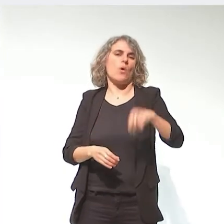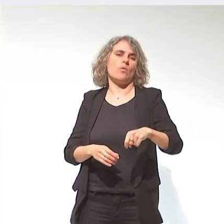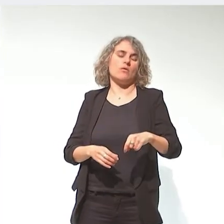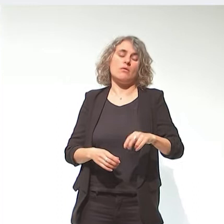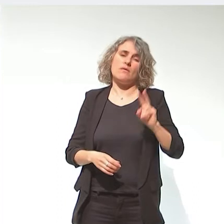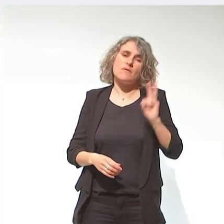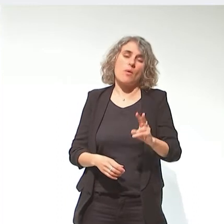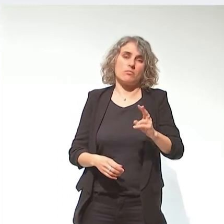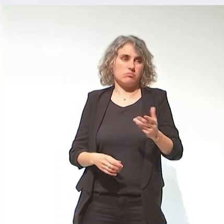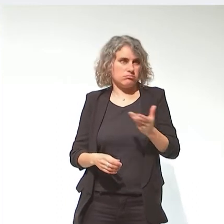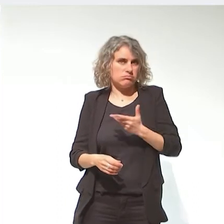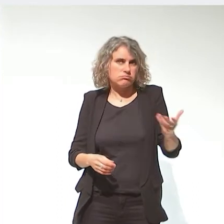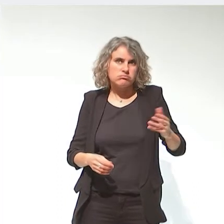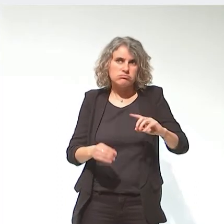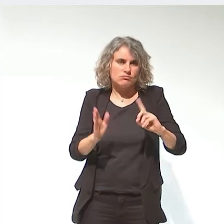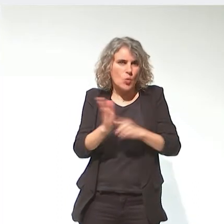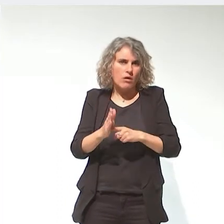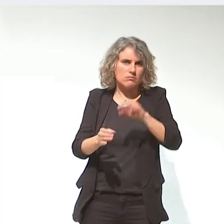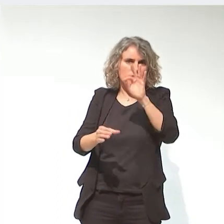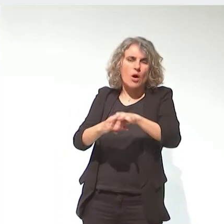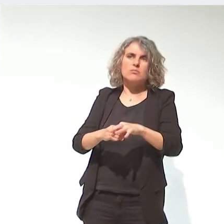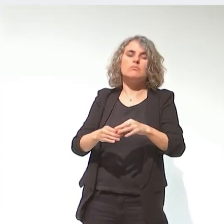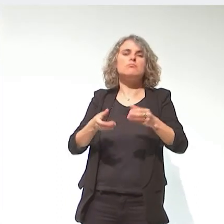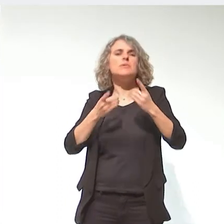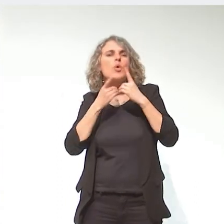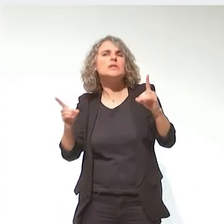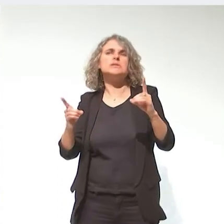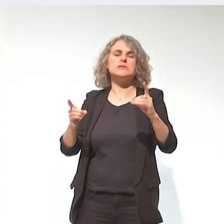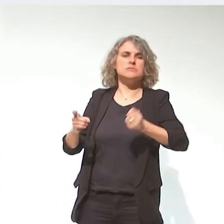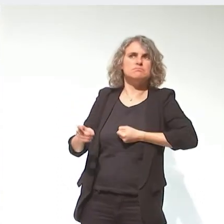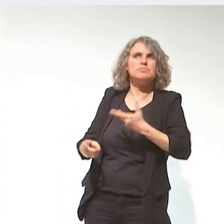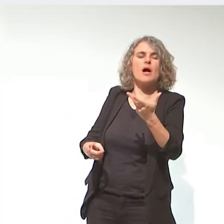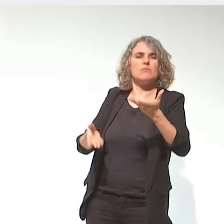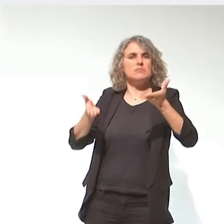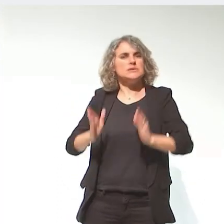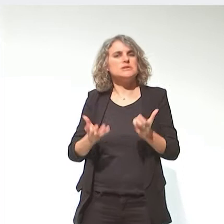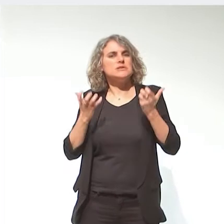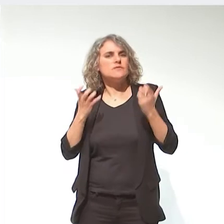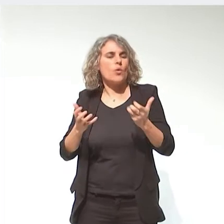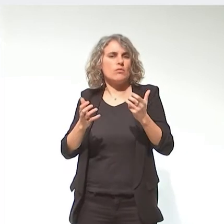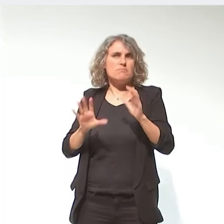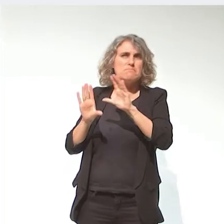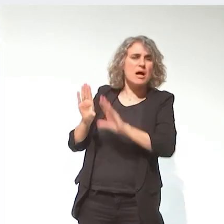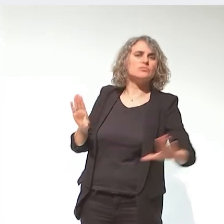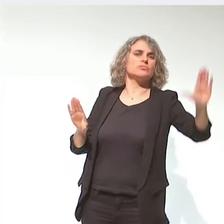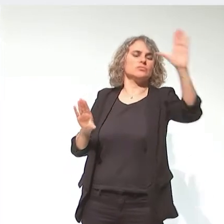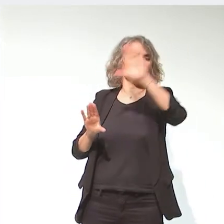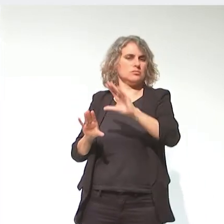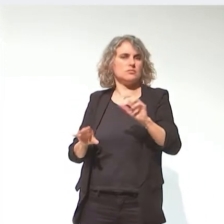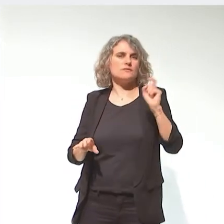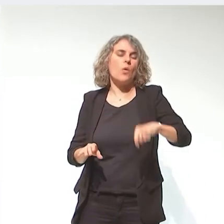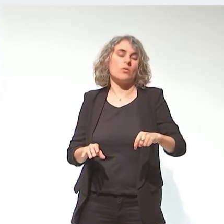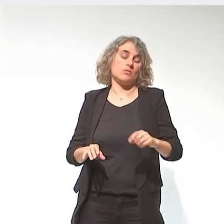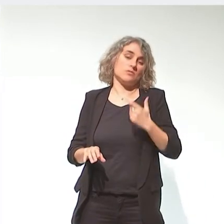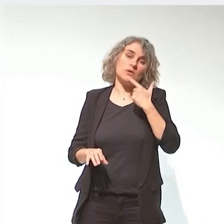voting rights for the disabled. We need to think about democracy in Europe. We need to make sure that democracy